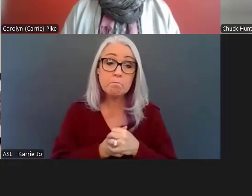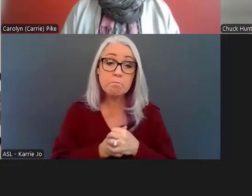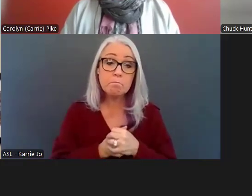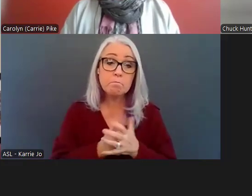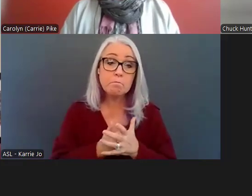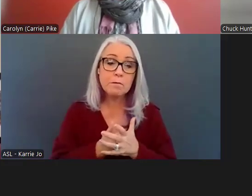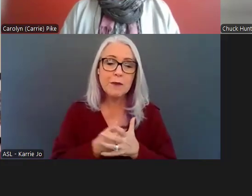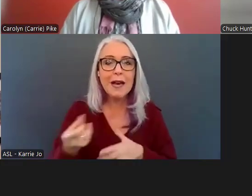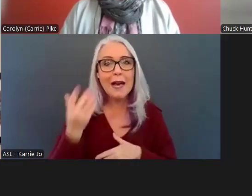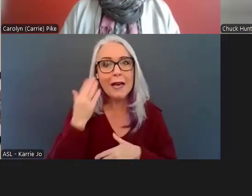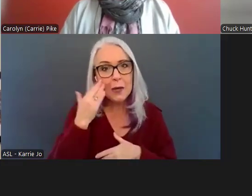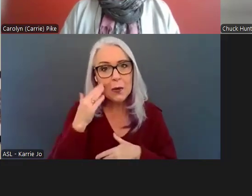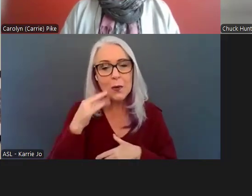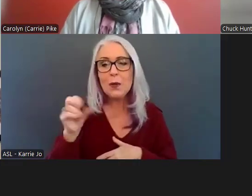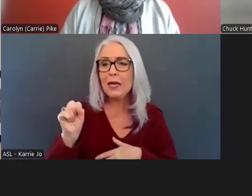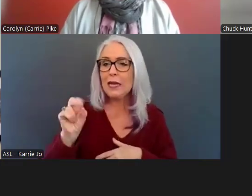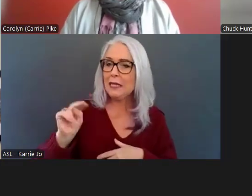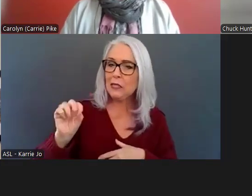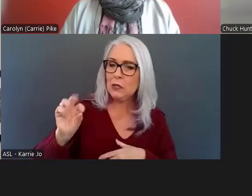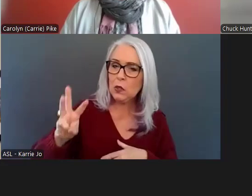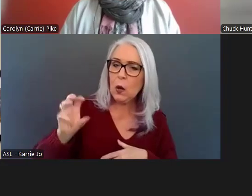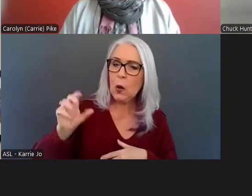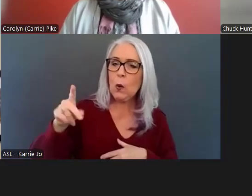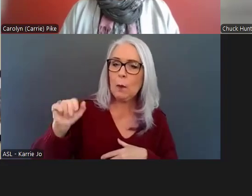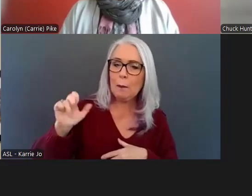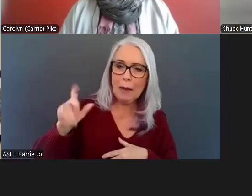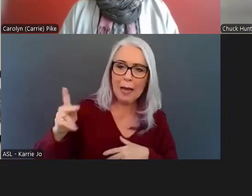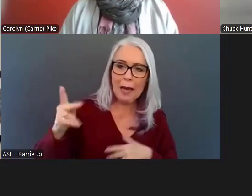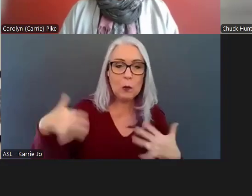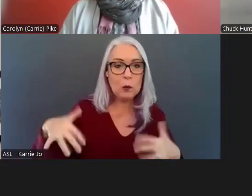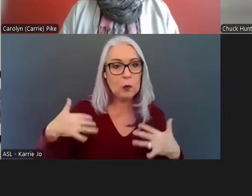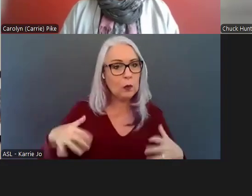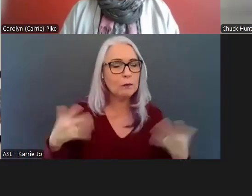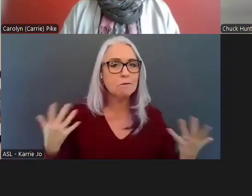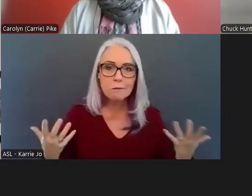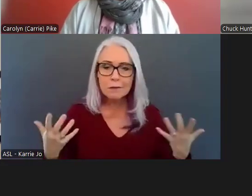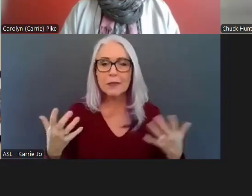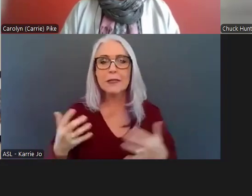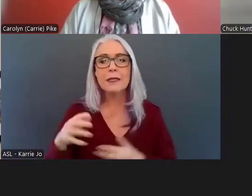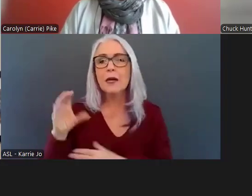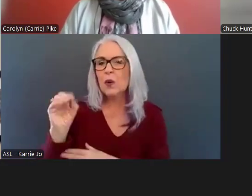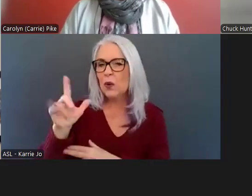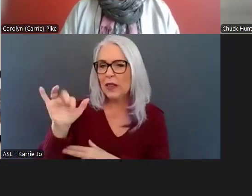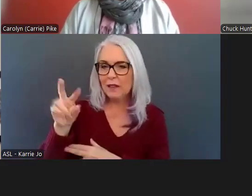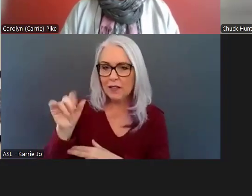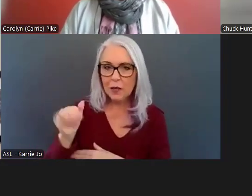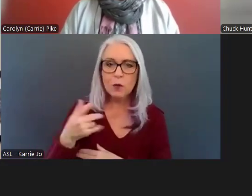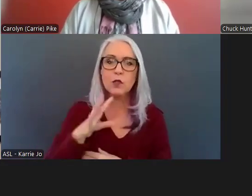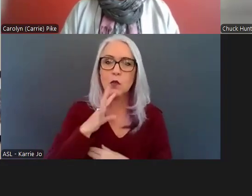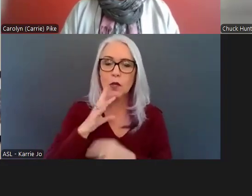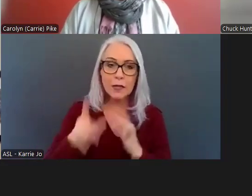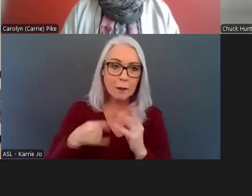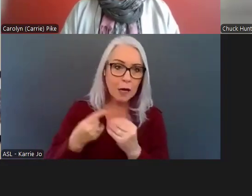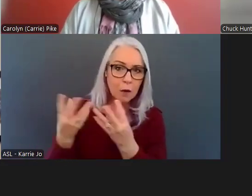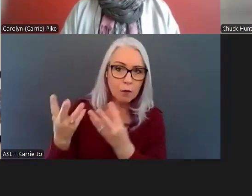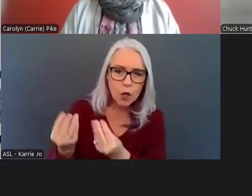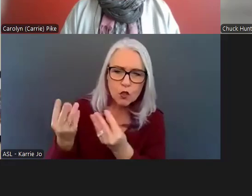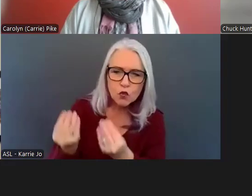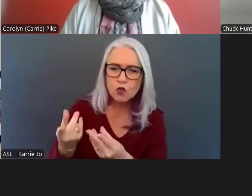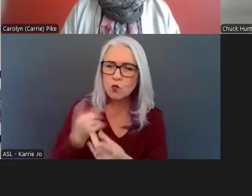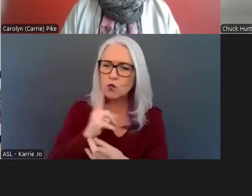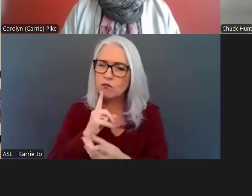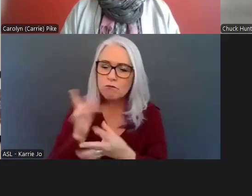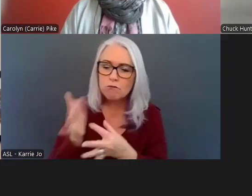snowpack is another thing you think about. I've been thinking about, there just isn't, Olivia was talking about moisture being such a key component,